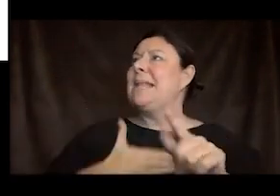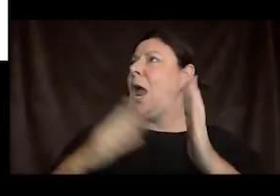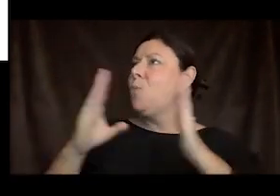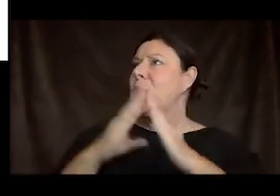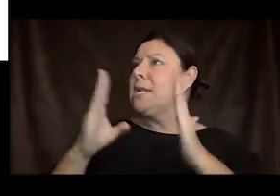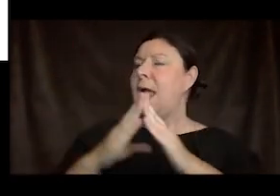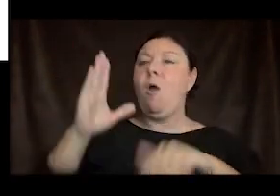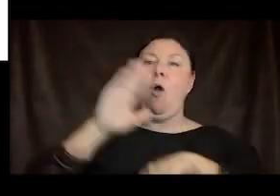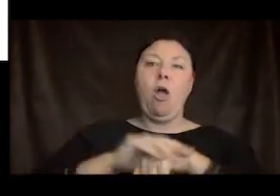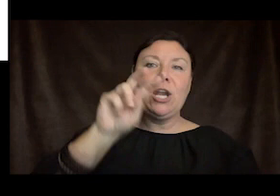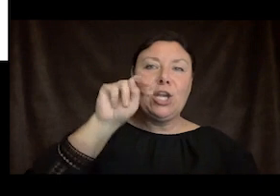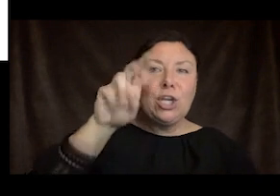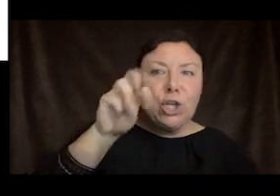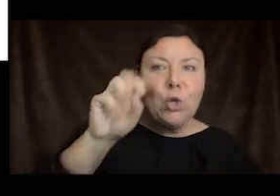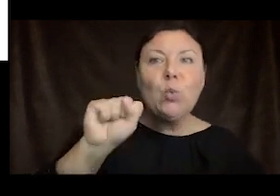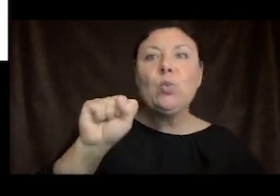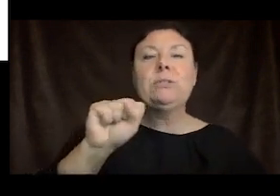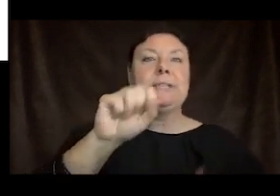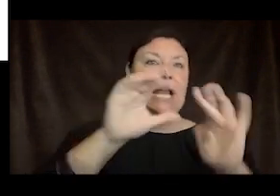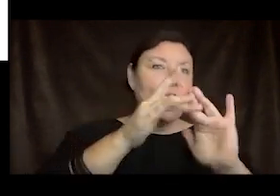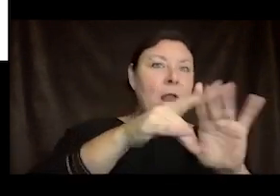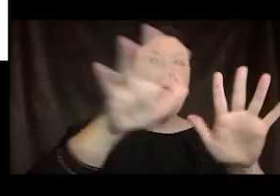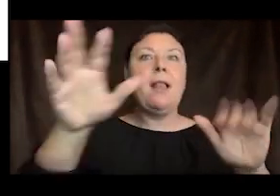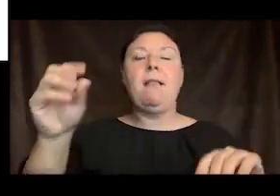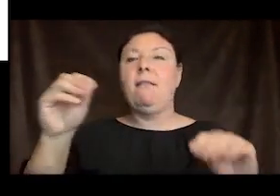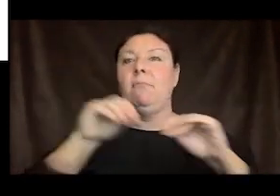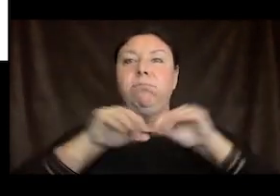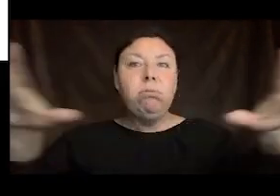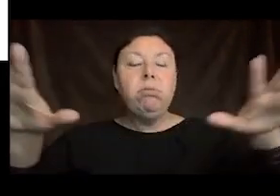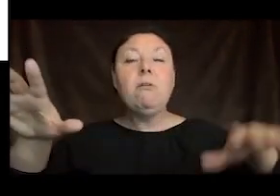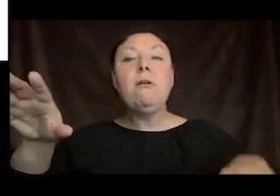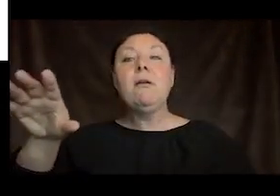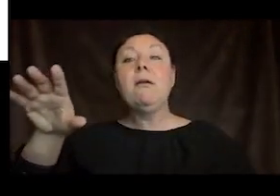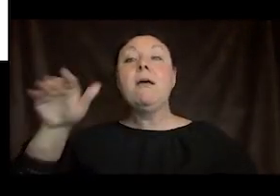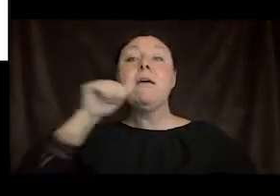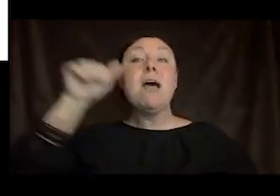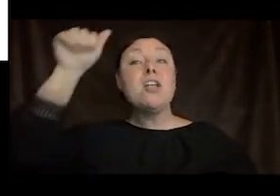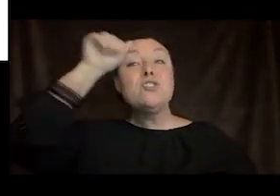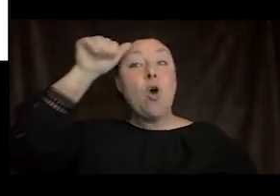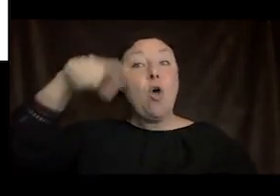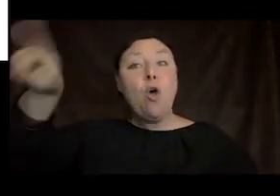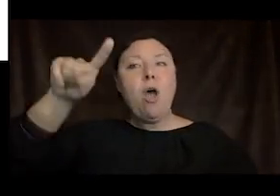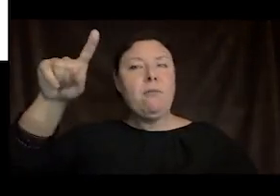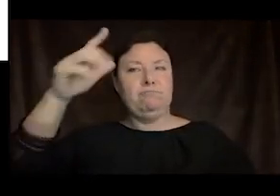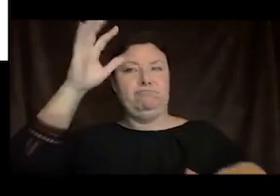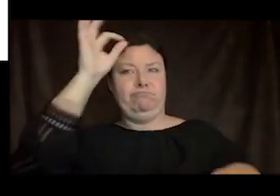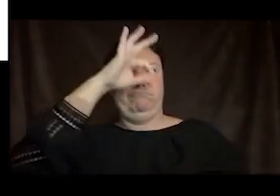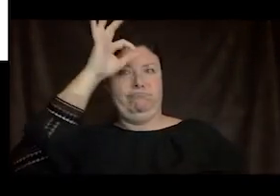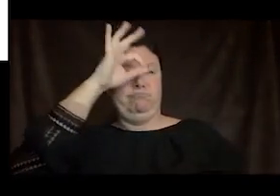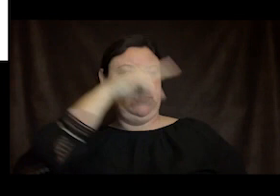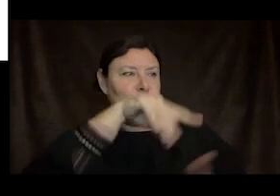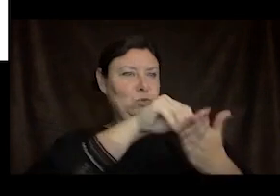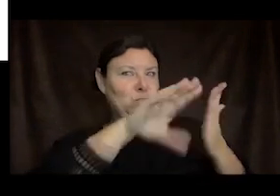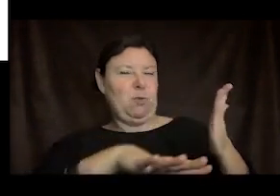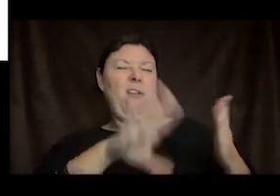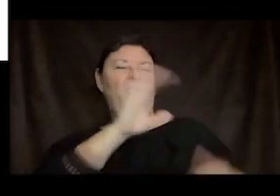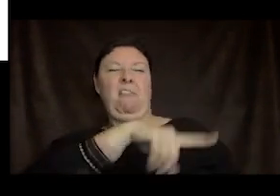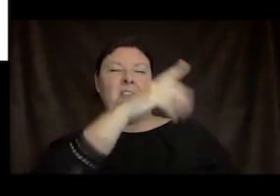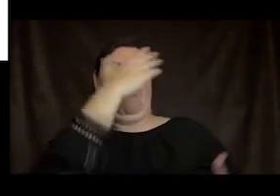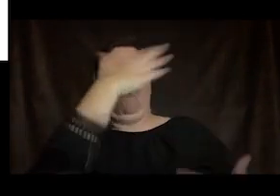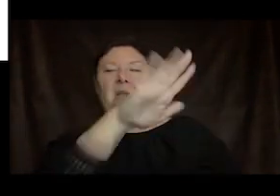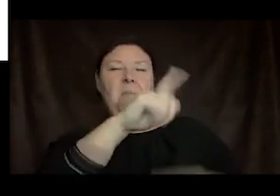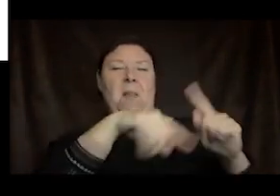the internet. The grown-ups didn't think the kids knew about it, but the kids in Miss Garcia's class heard some other kids talking about it, so they